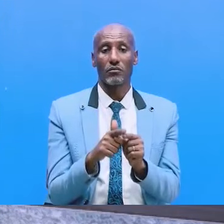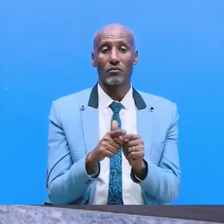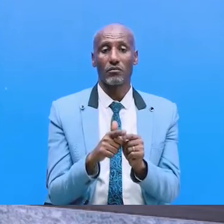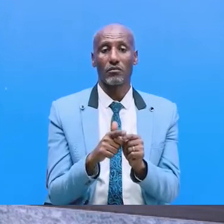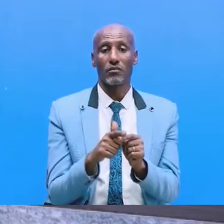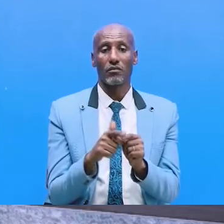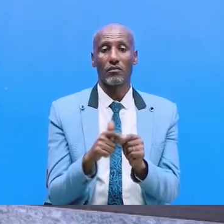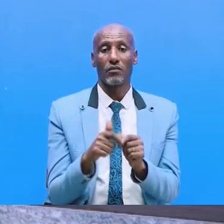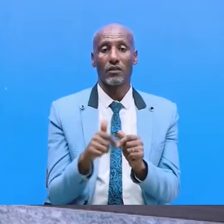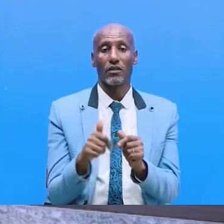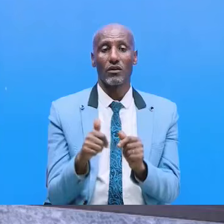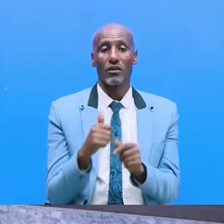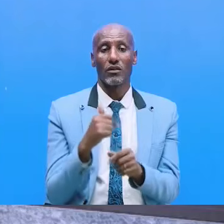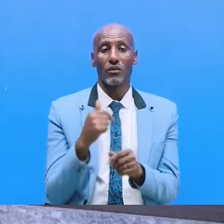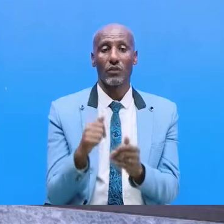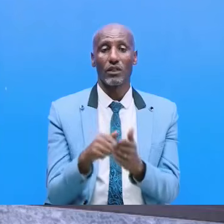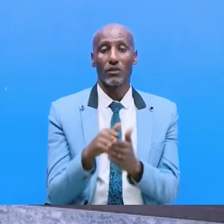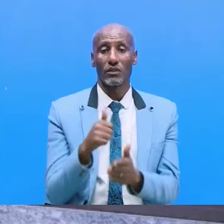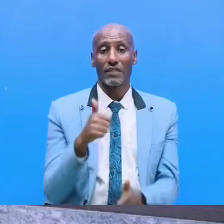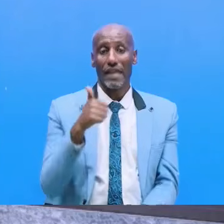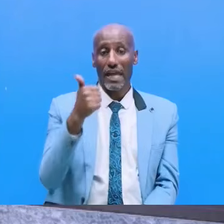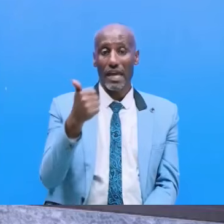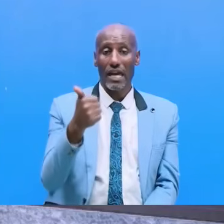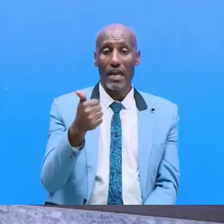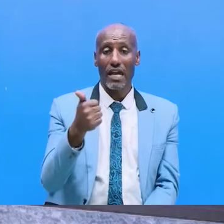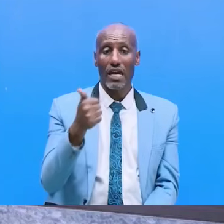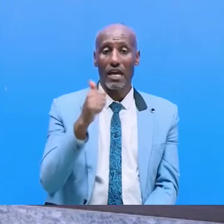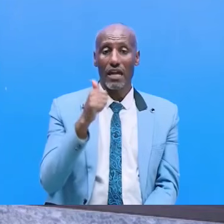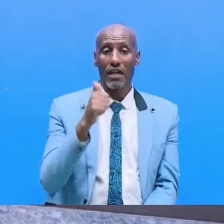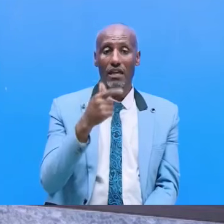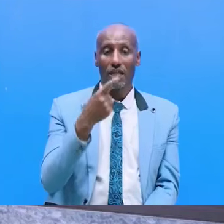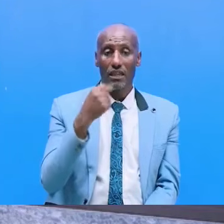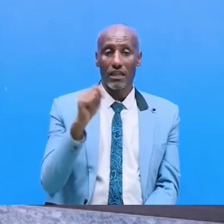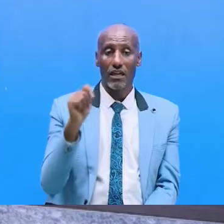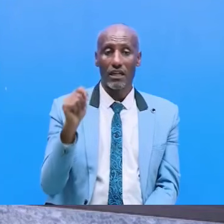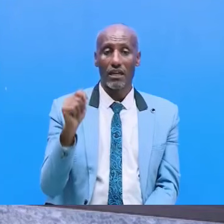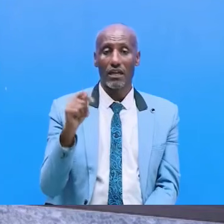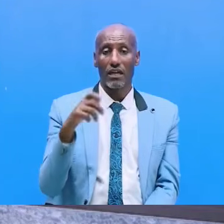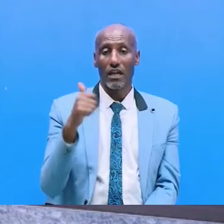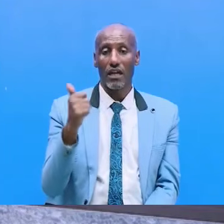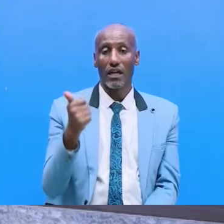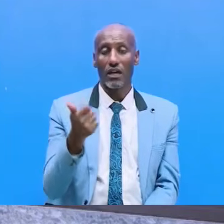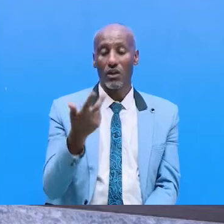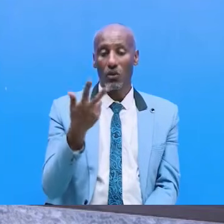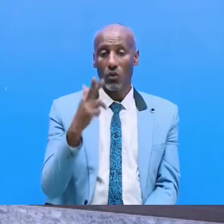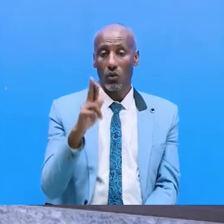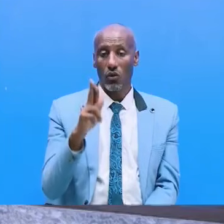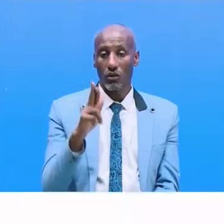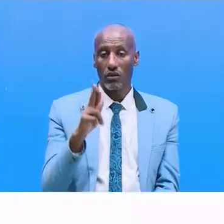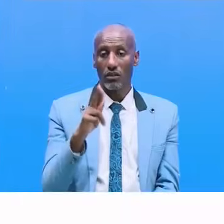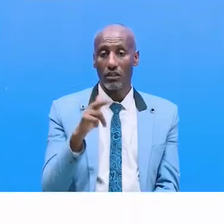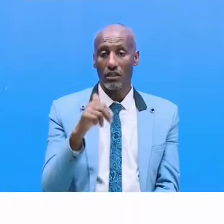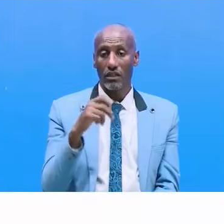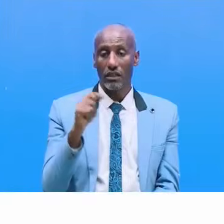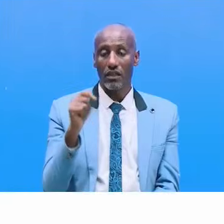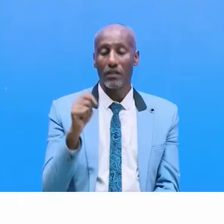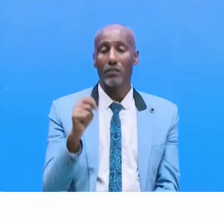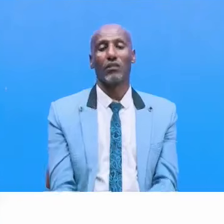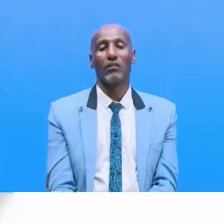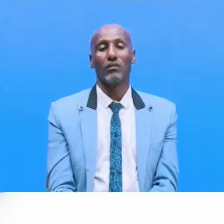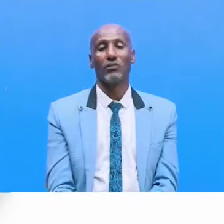come to hour, we are not saying the or a. We are saying what? An